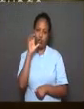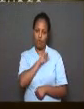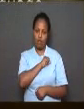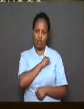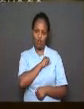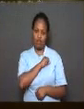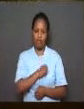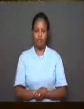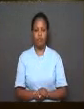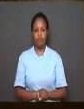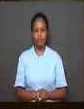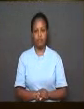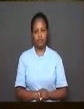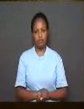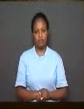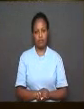Time's up.